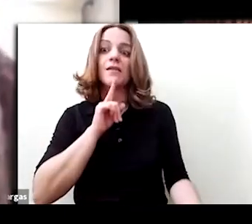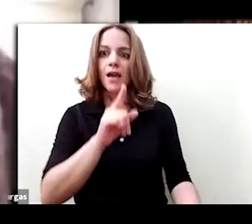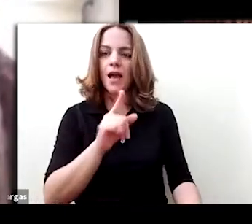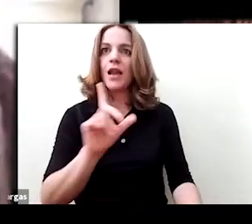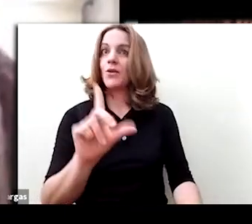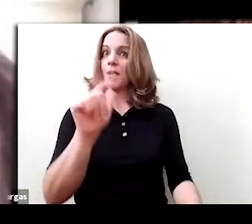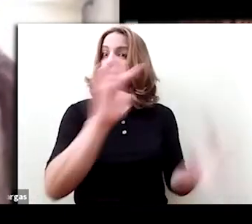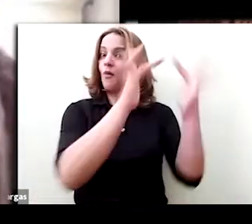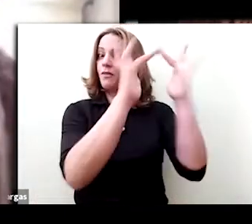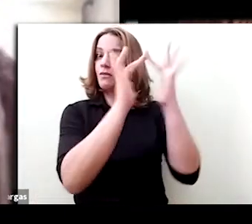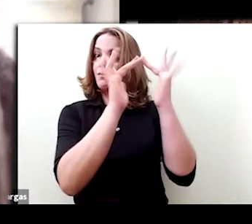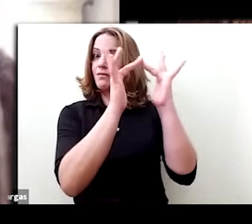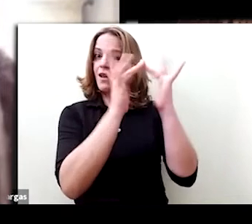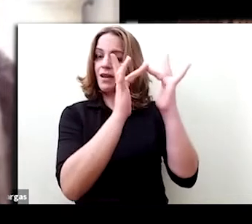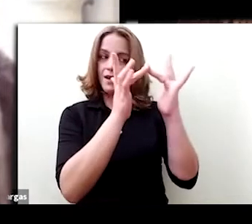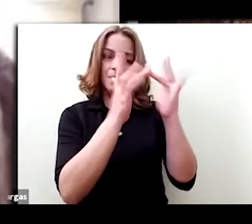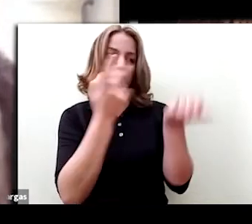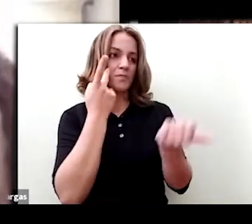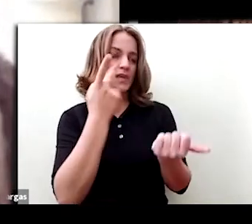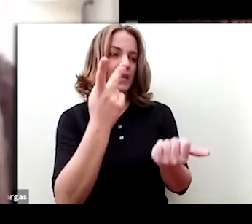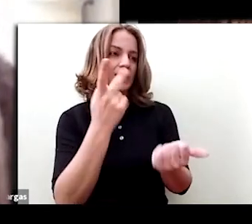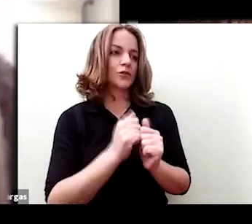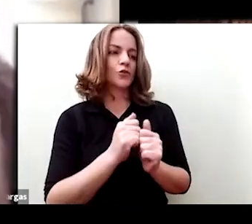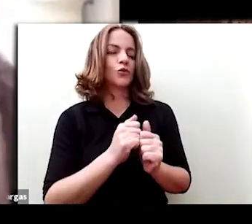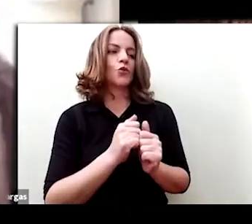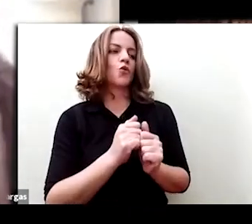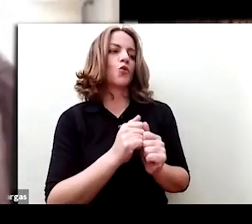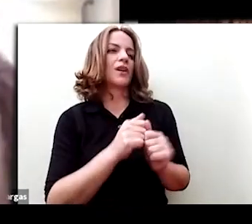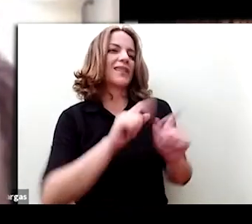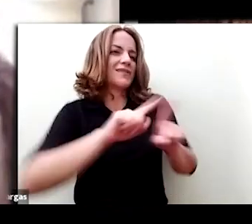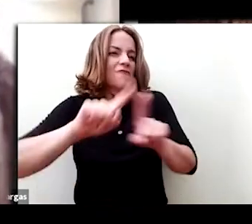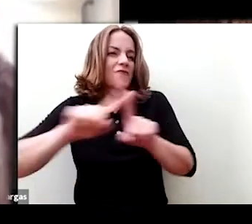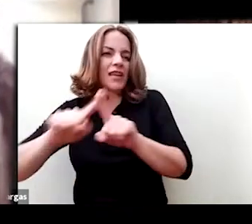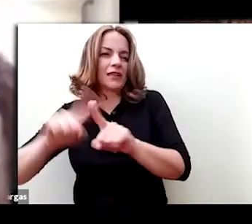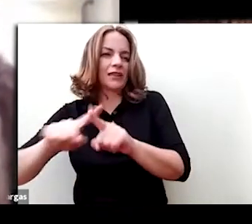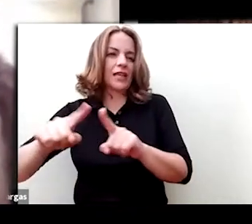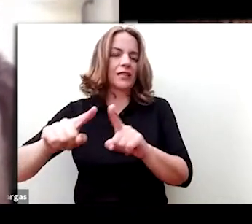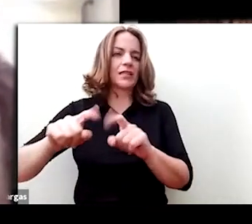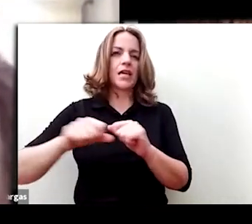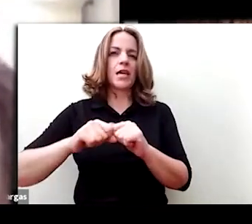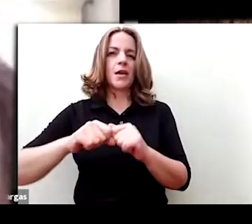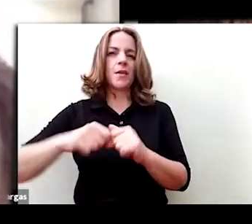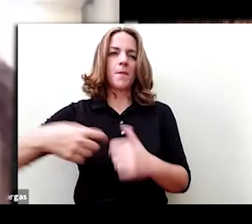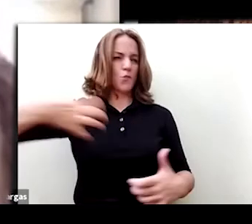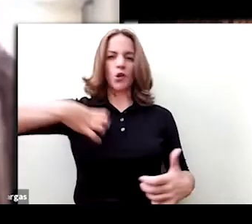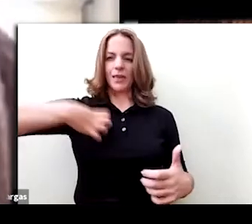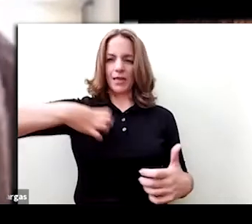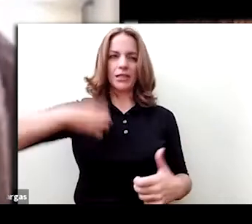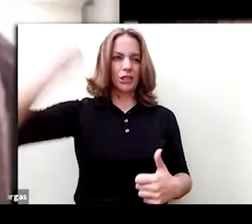acknowledging the history of protest that went into starting and sustaining the series. So I just dropped a link in the chat to